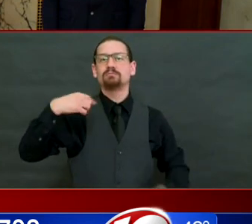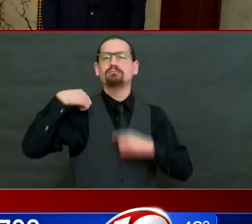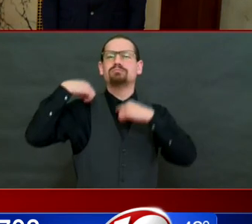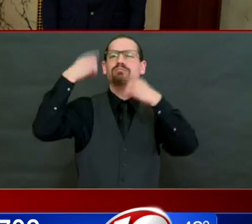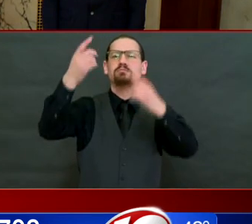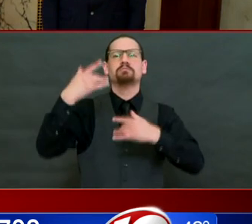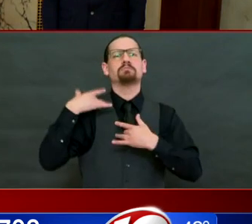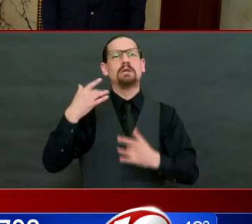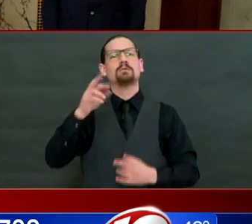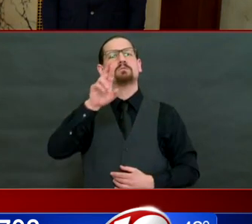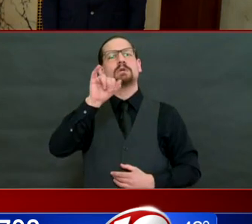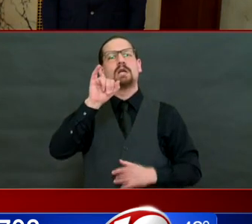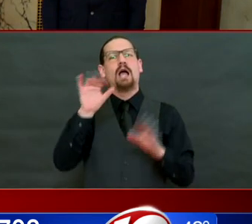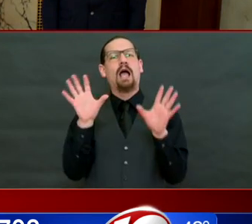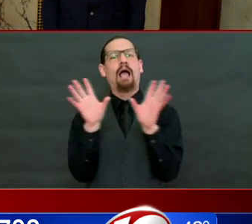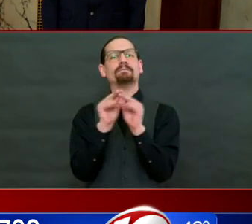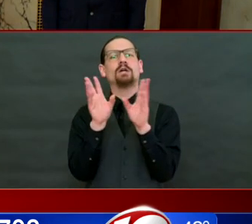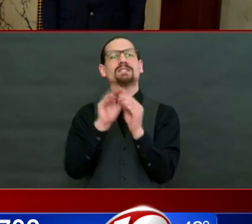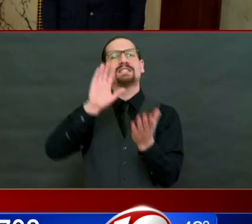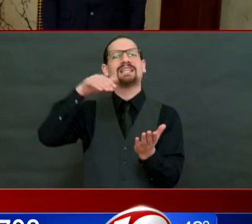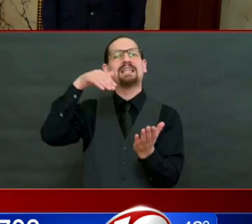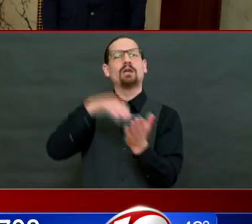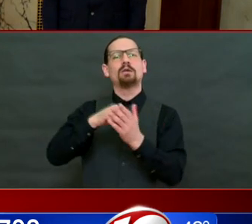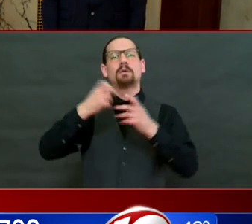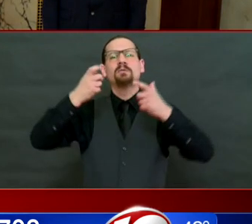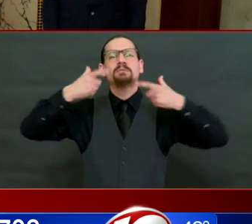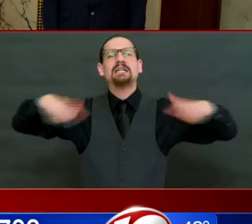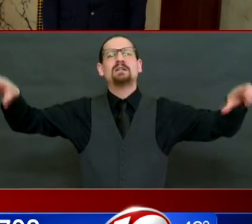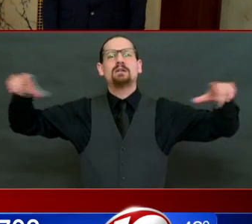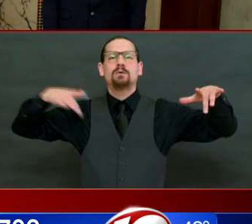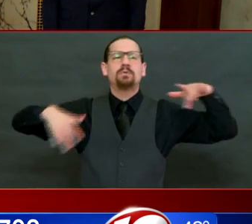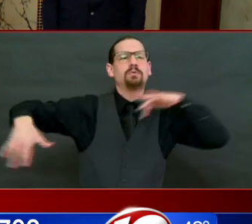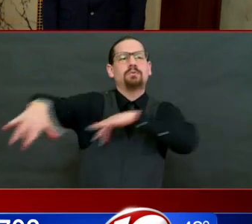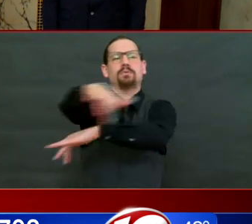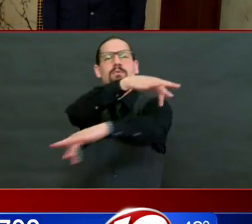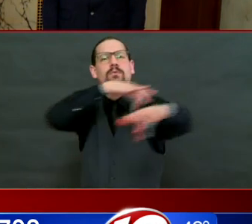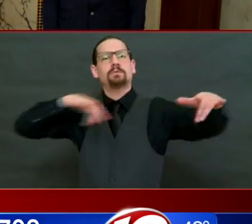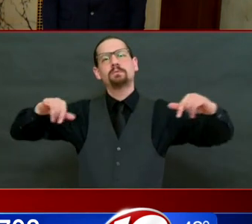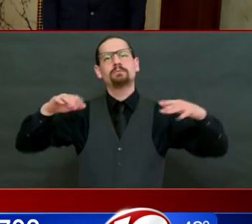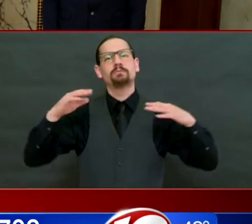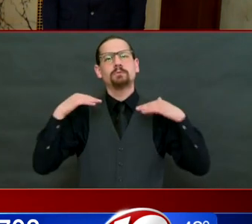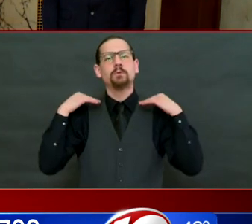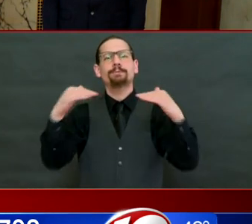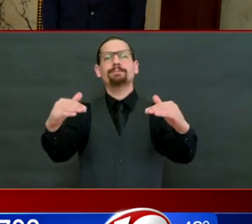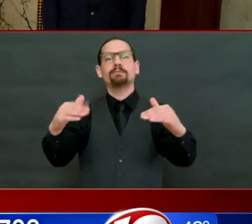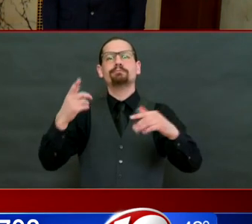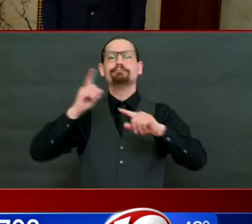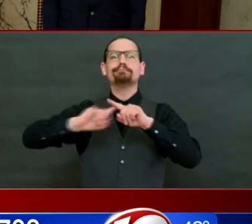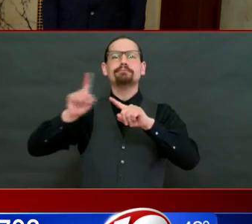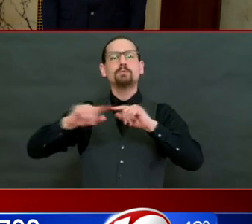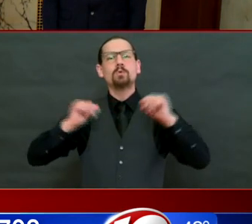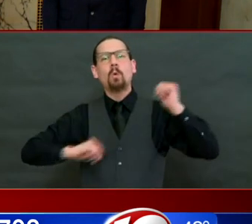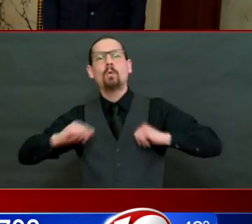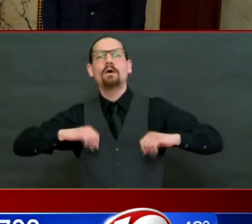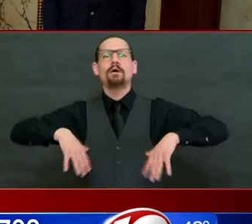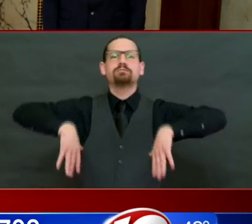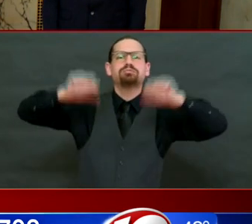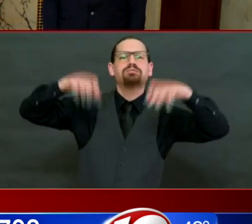center, I would feel confident that I could be treated there. And again, thank you, thank you, thank you to everyone who made it